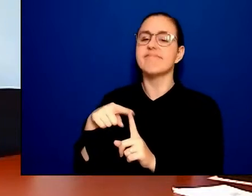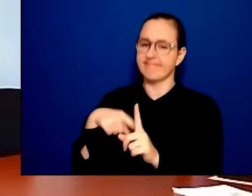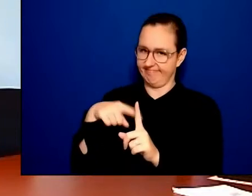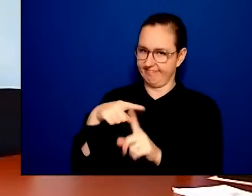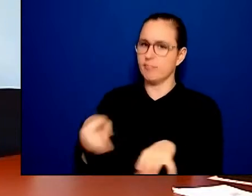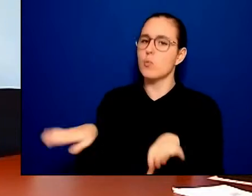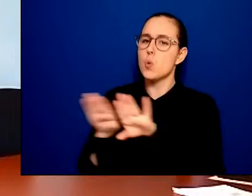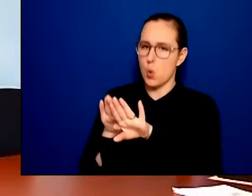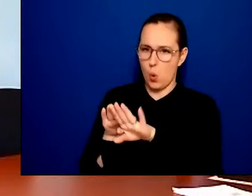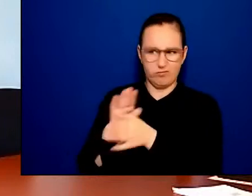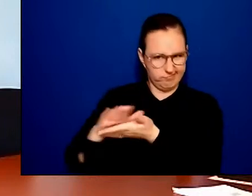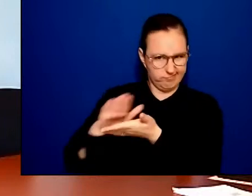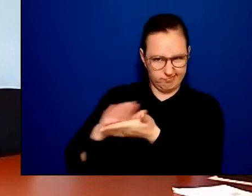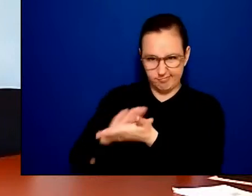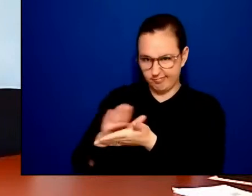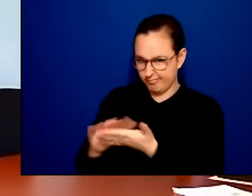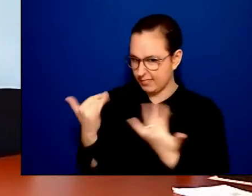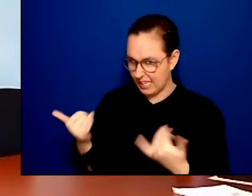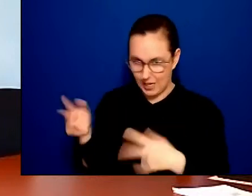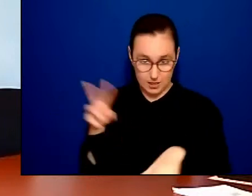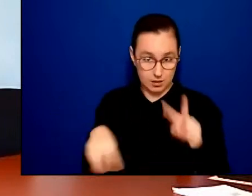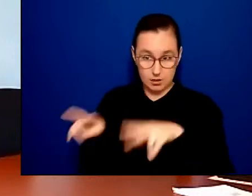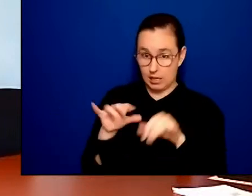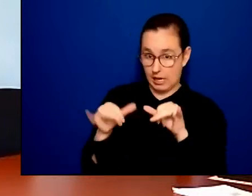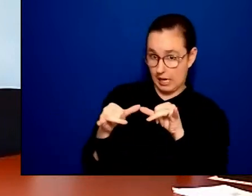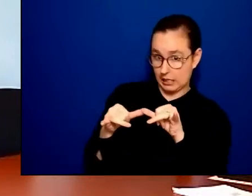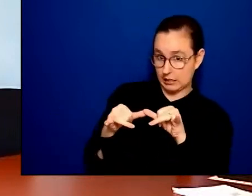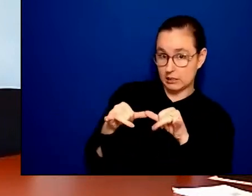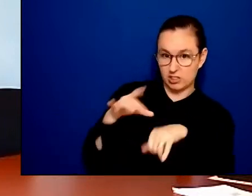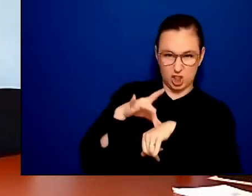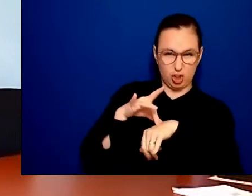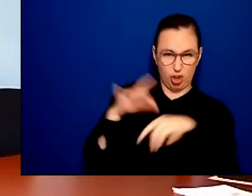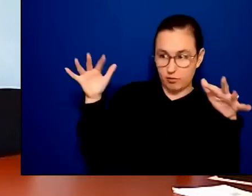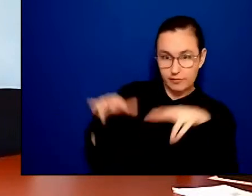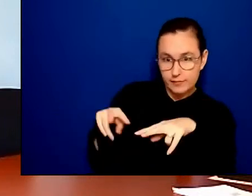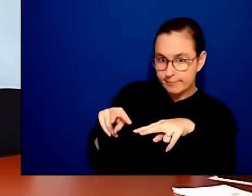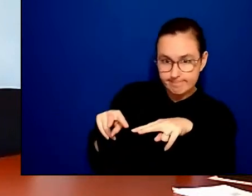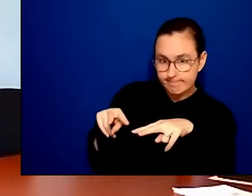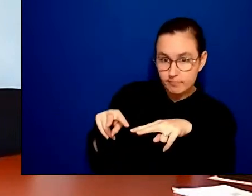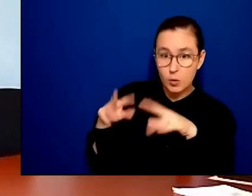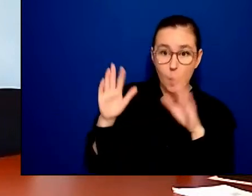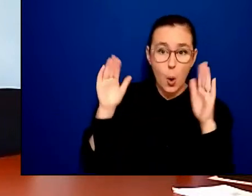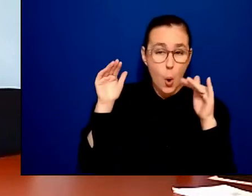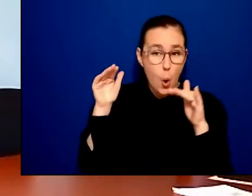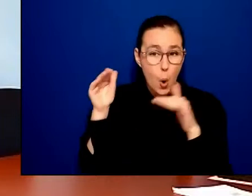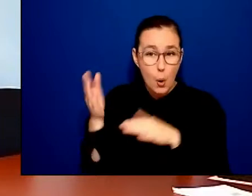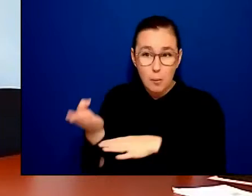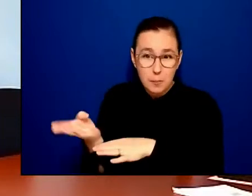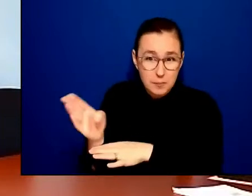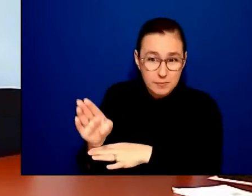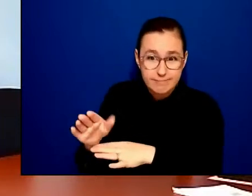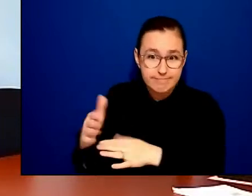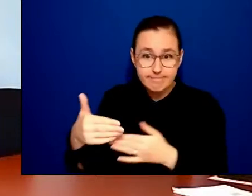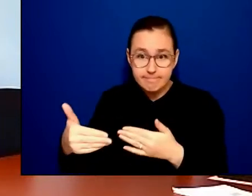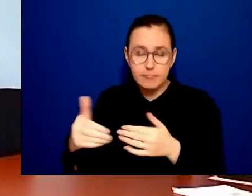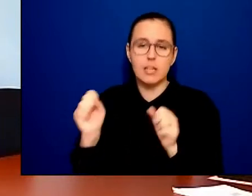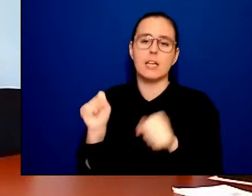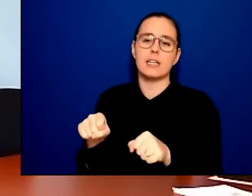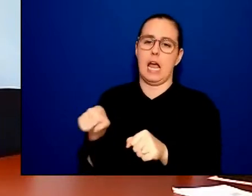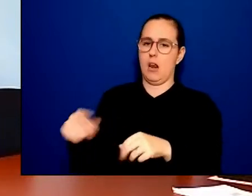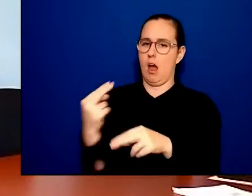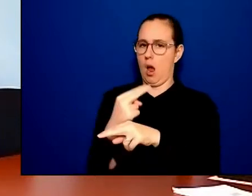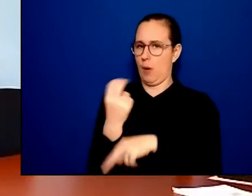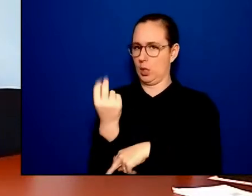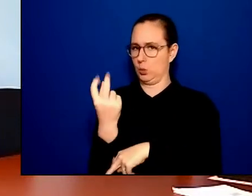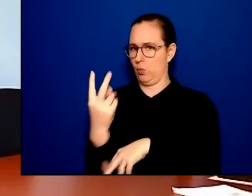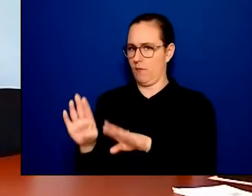We are anticipating opening of Highway 12 later today and encourage motorists to monitor Drive BC for updates.